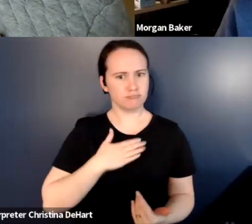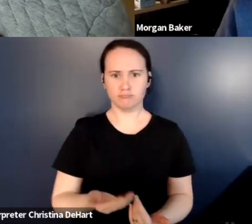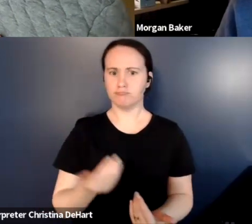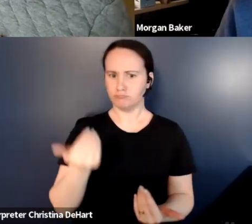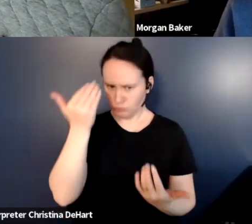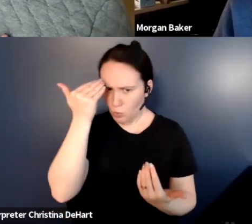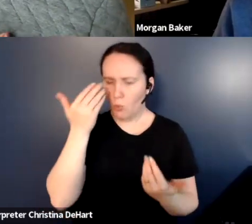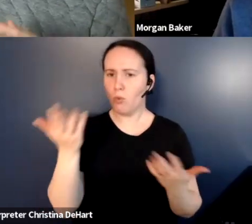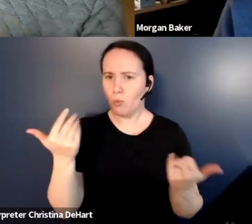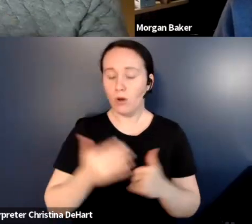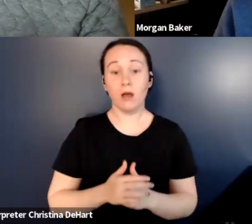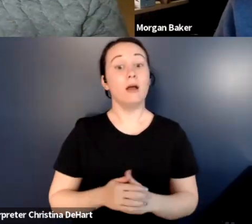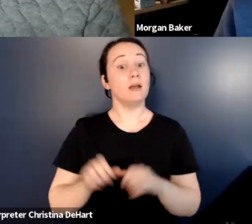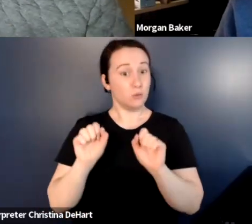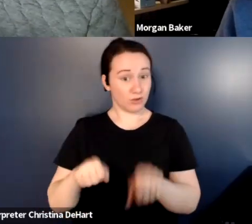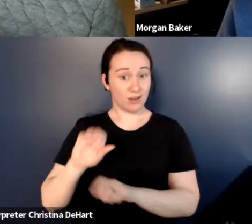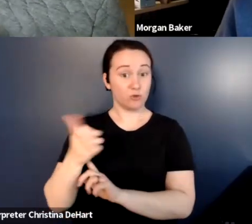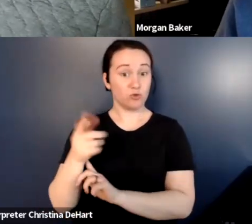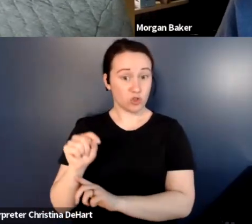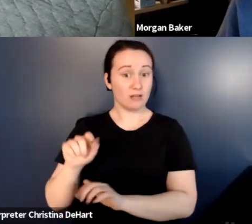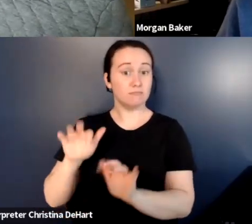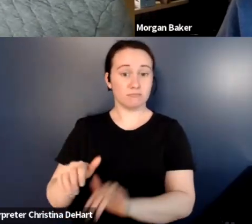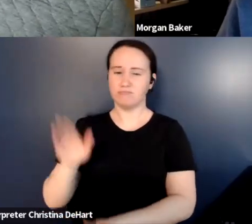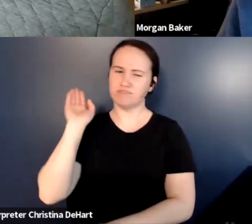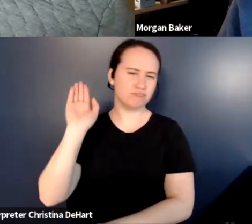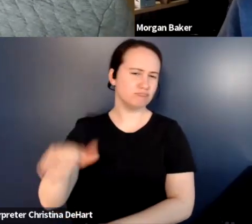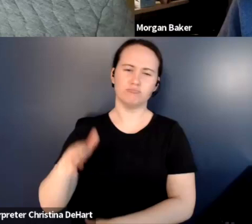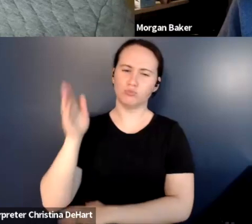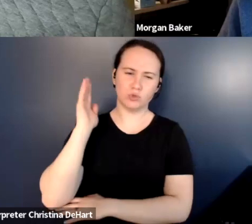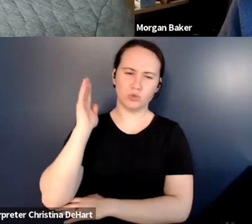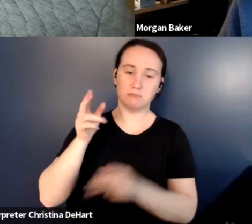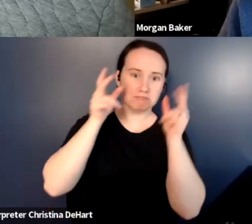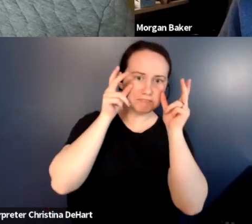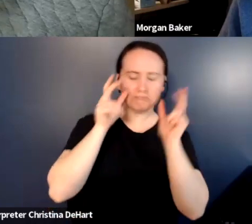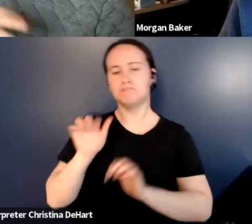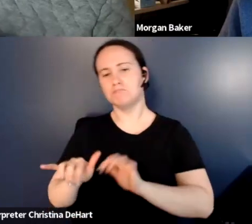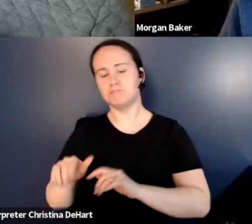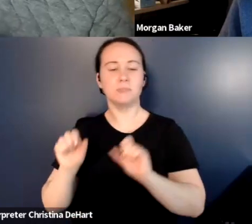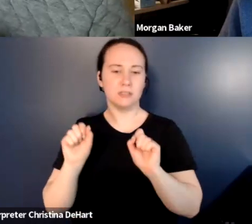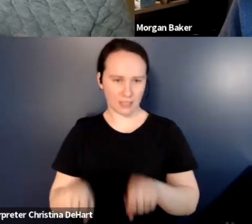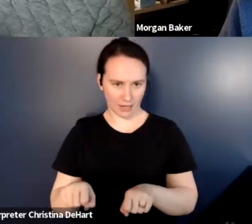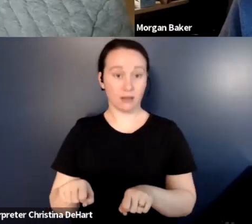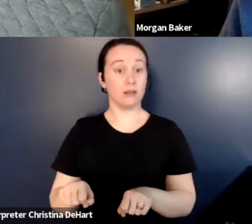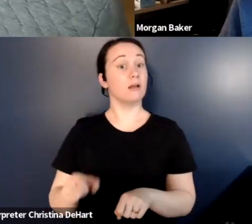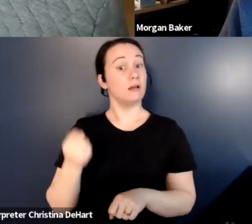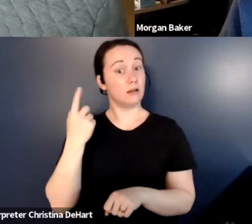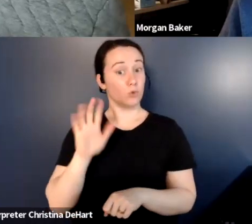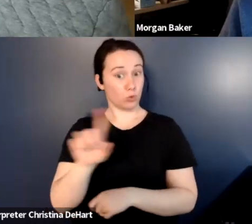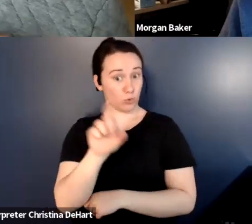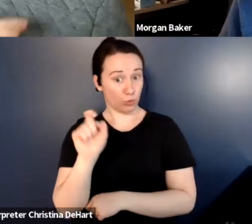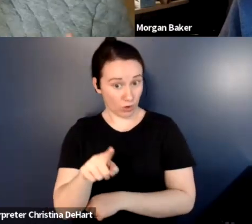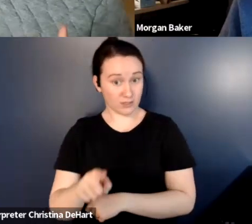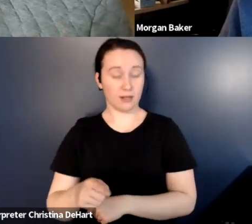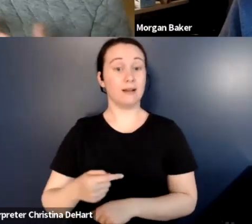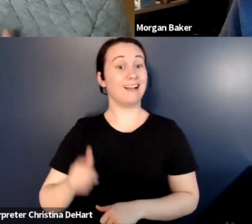questions. Feel free to put them in the chat throughout the presentation, and then we will use those questions to form the basis of